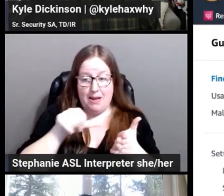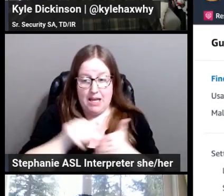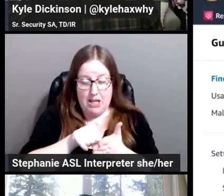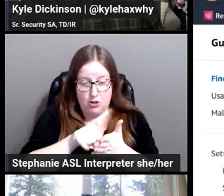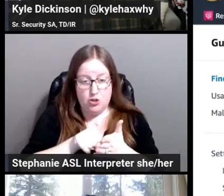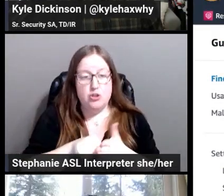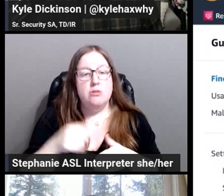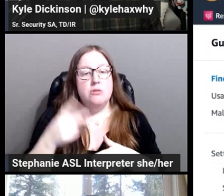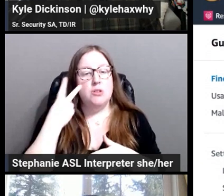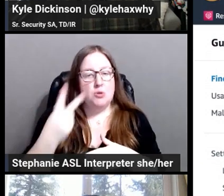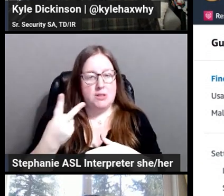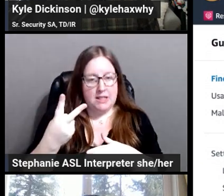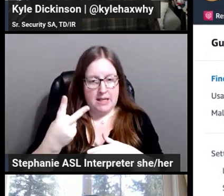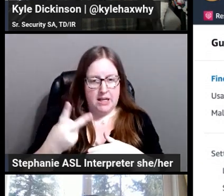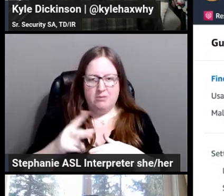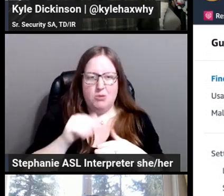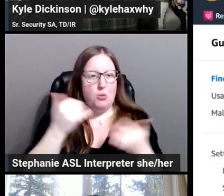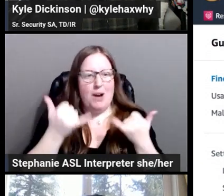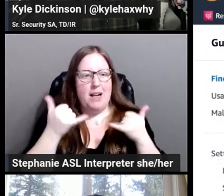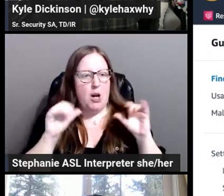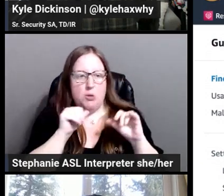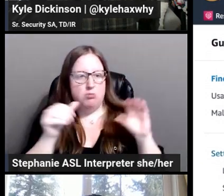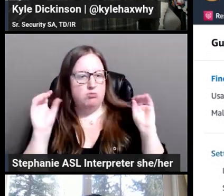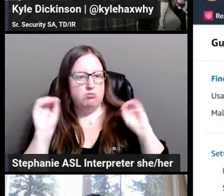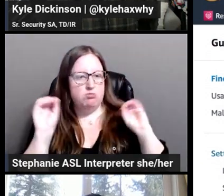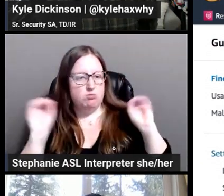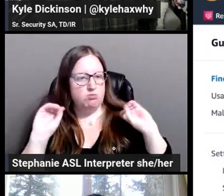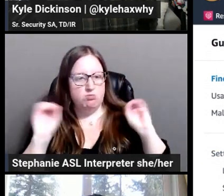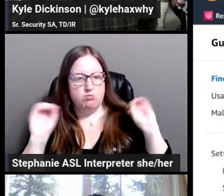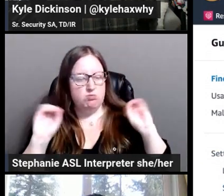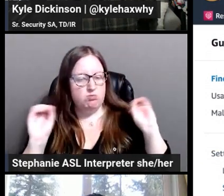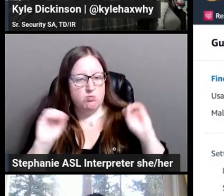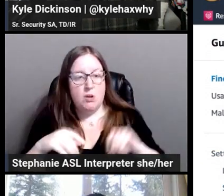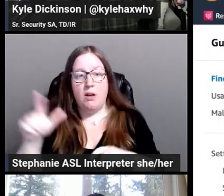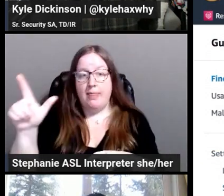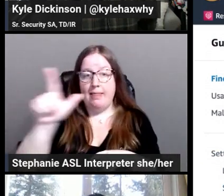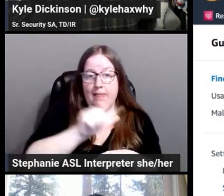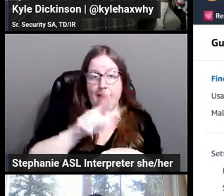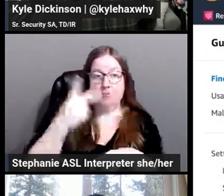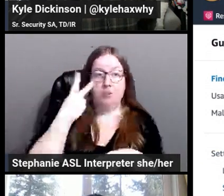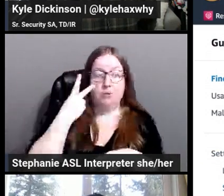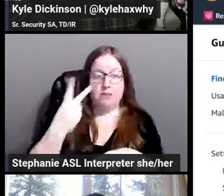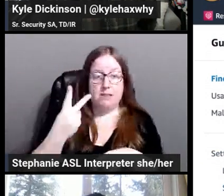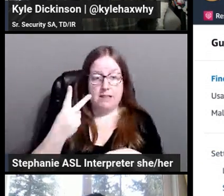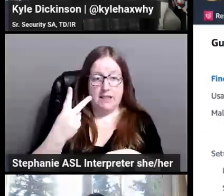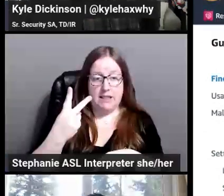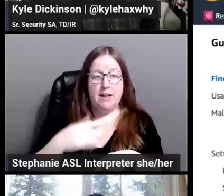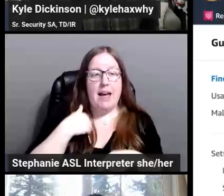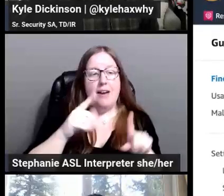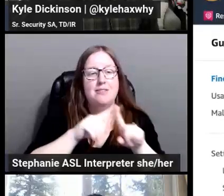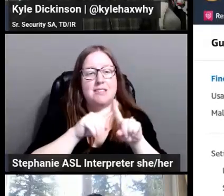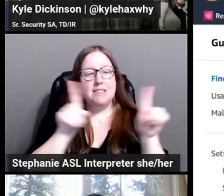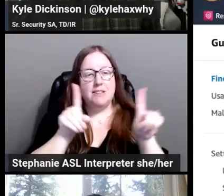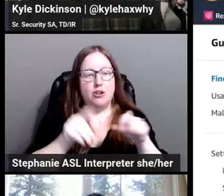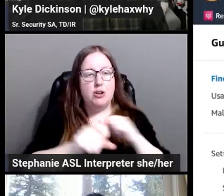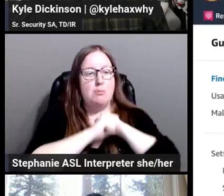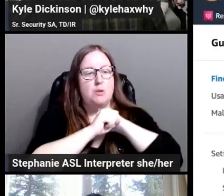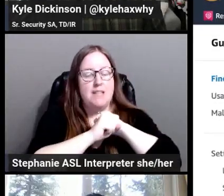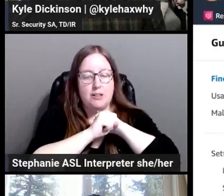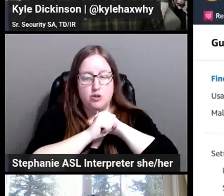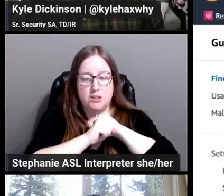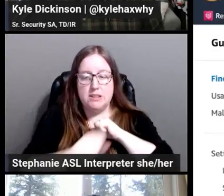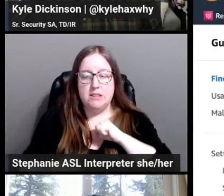page where you don't see anything right now. On the left-hand side, when you see here, these are different protections